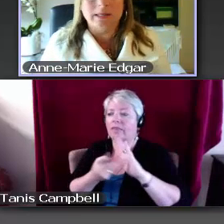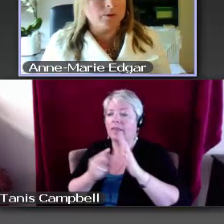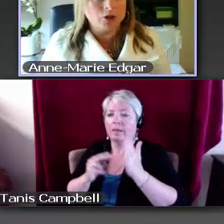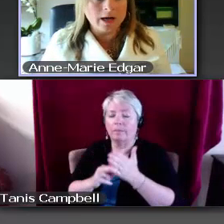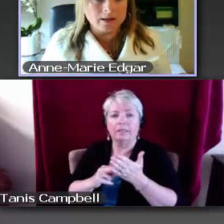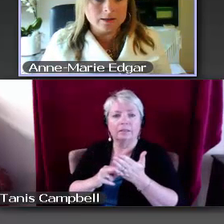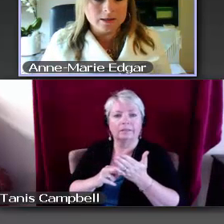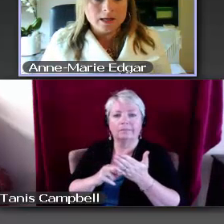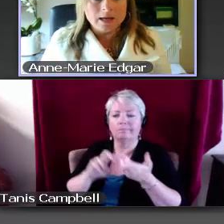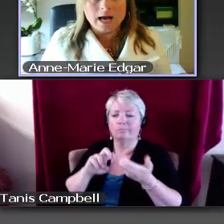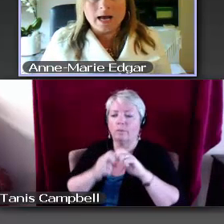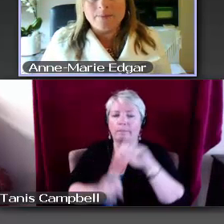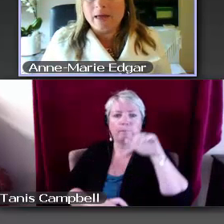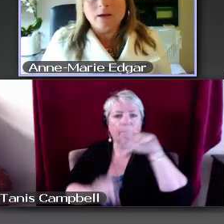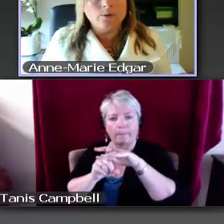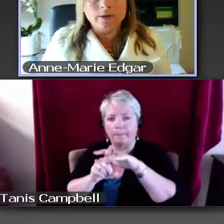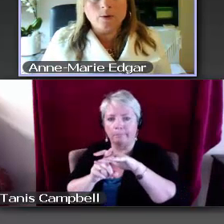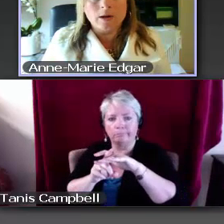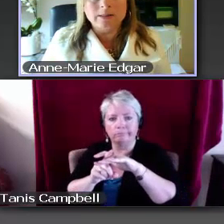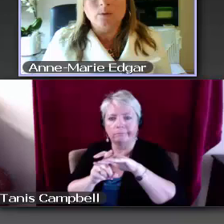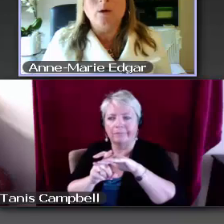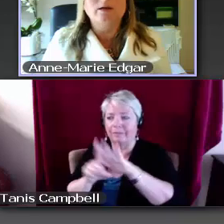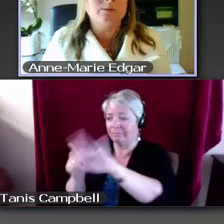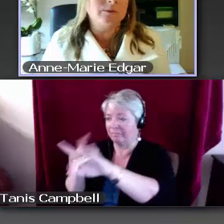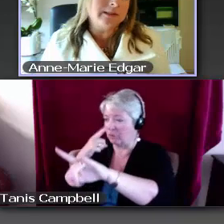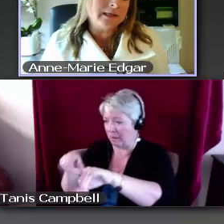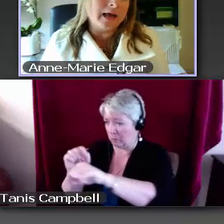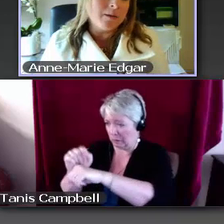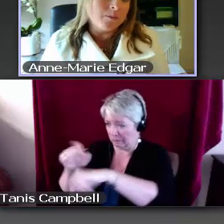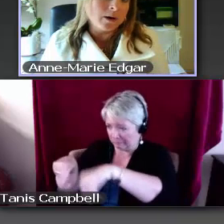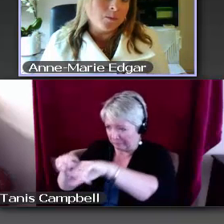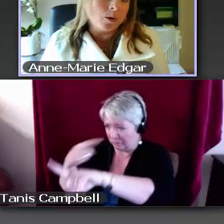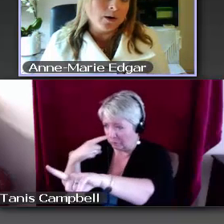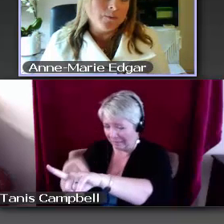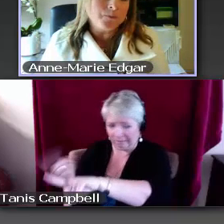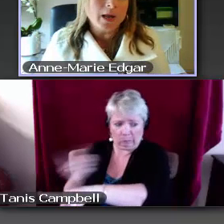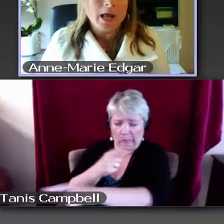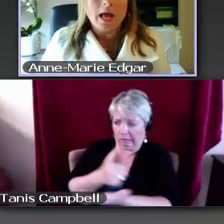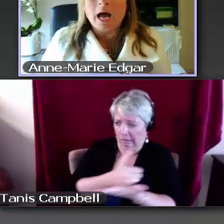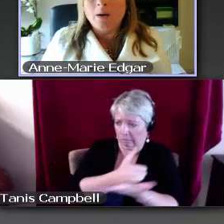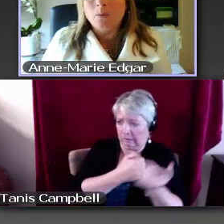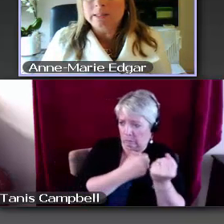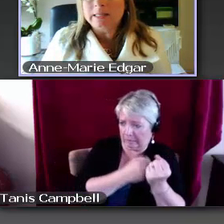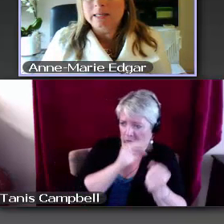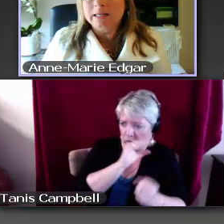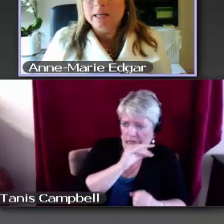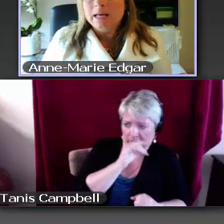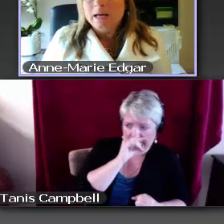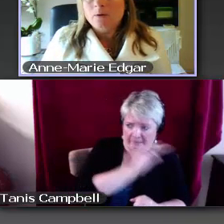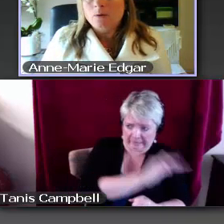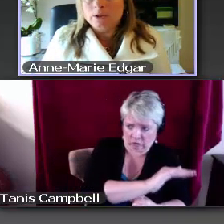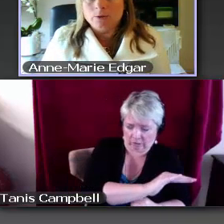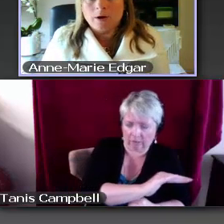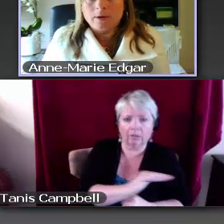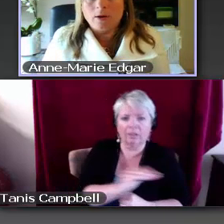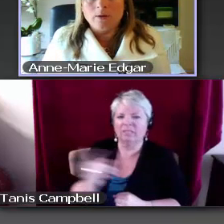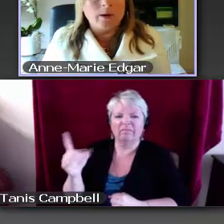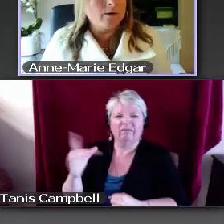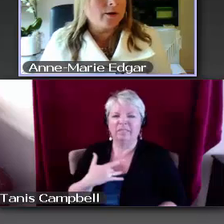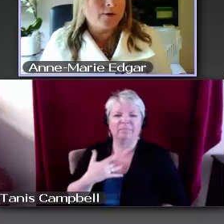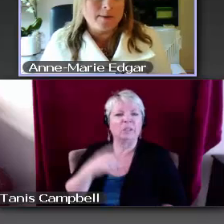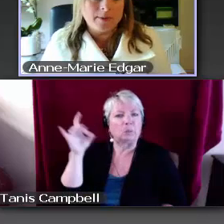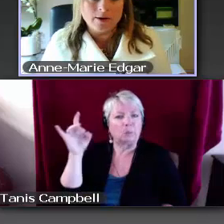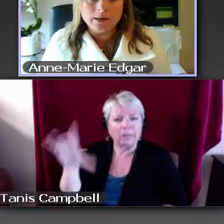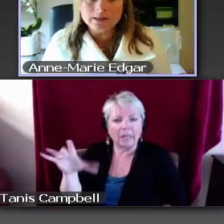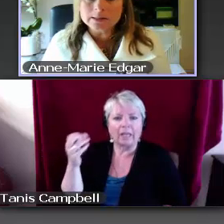your disabled child. That can only go on so long. So we're seeing that more and more. We're seeing, of course, you're probably all